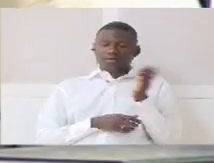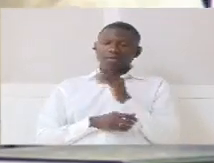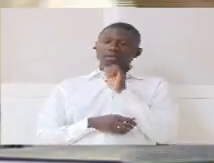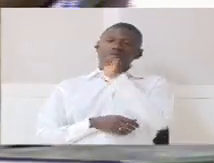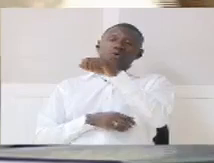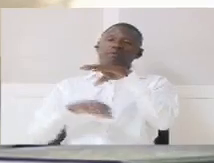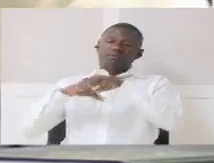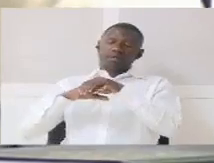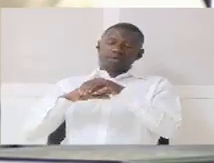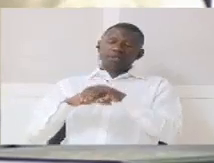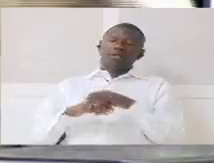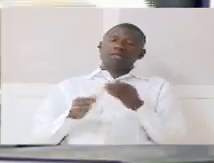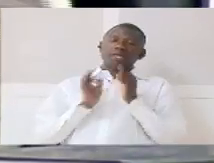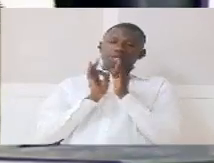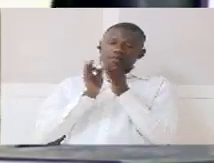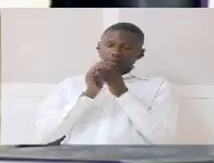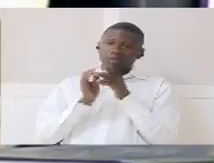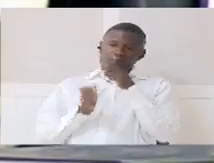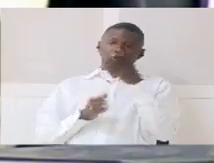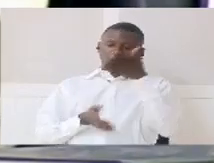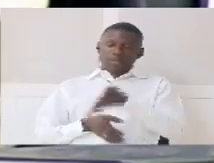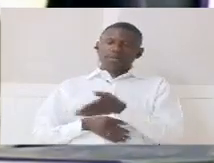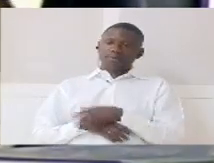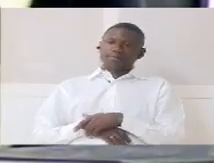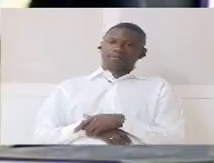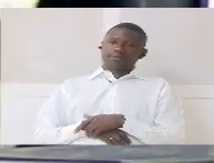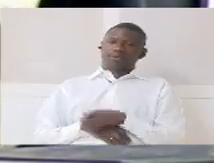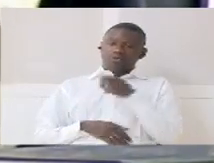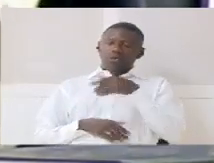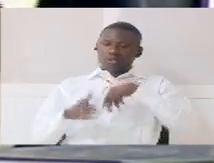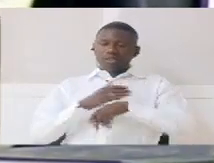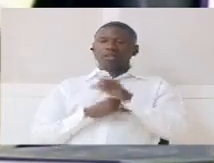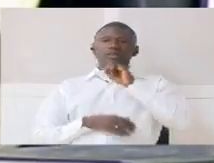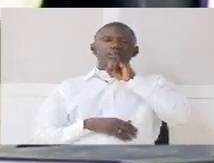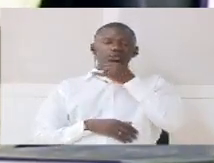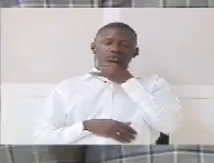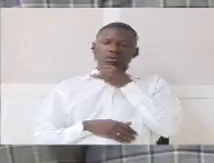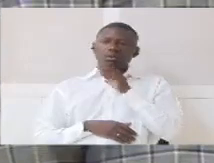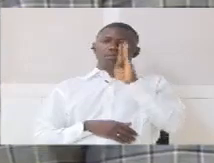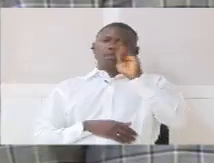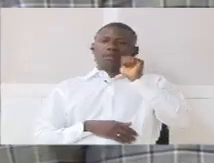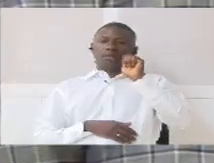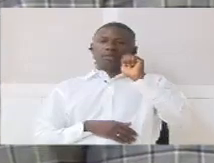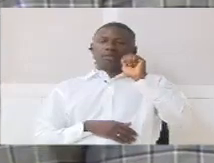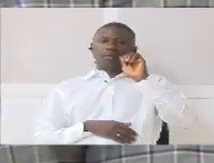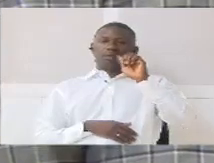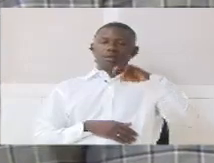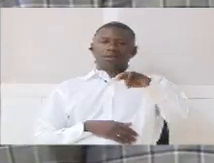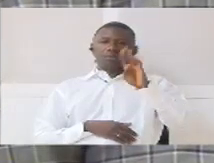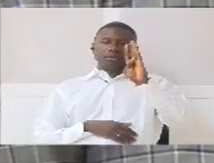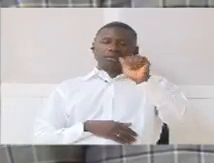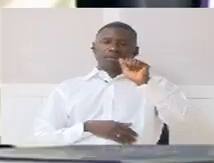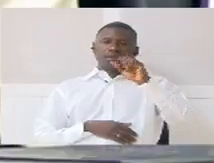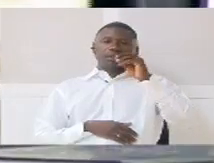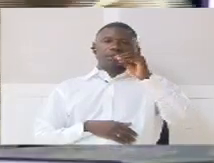Bansan, your friend. I'll tell him, you are here. You are at Joshua prison. Bambadinka. Two stella, if you can there